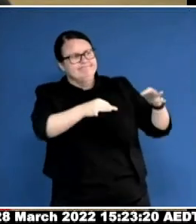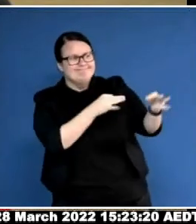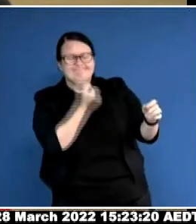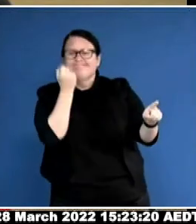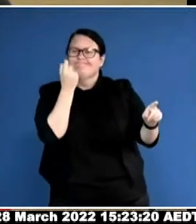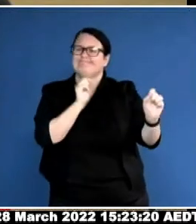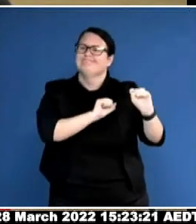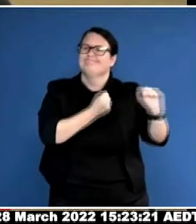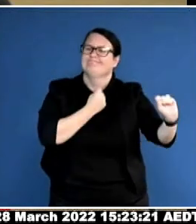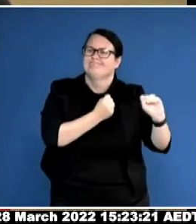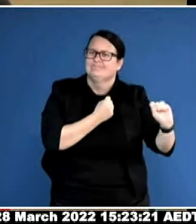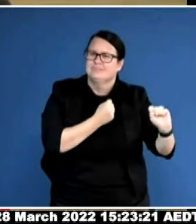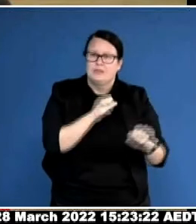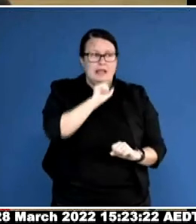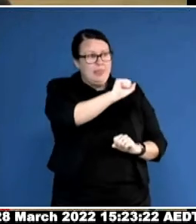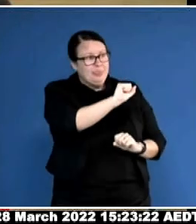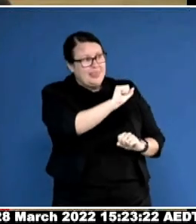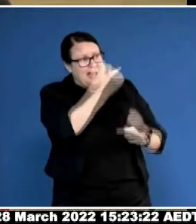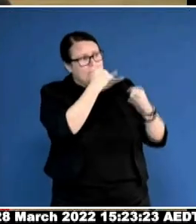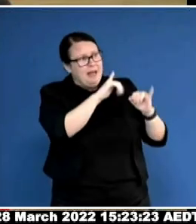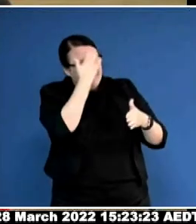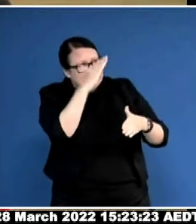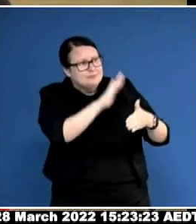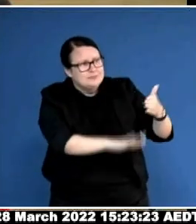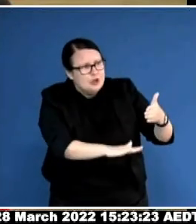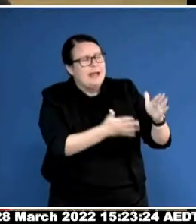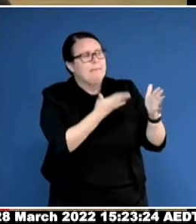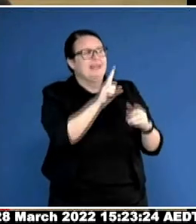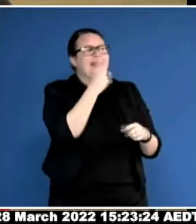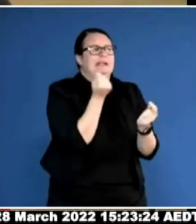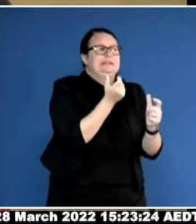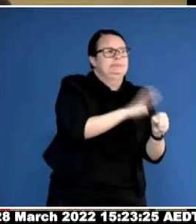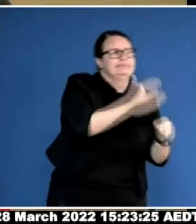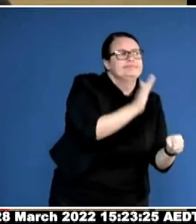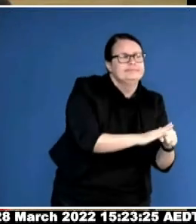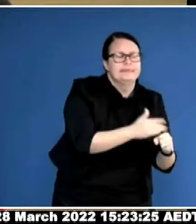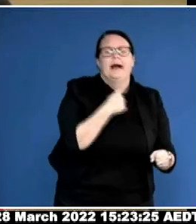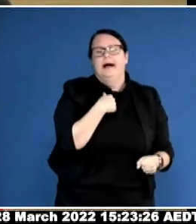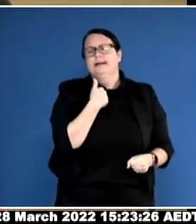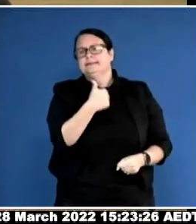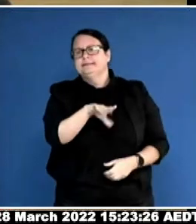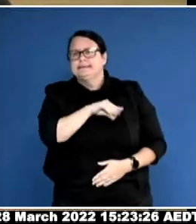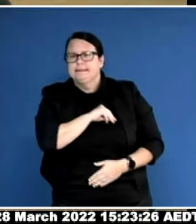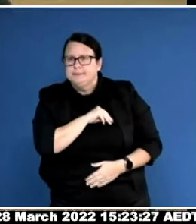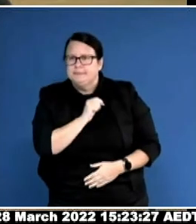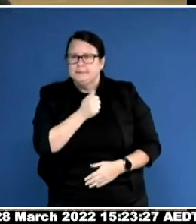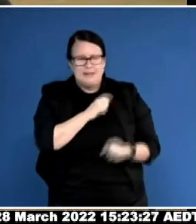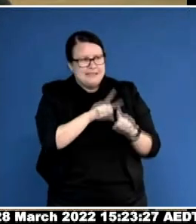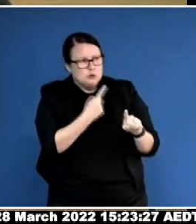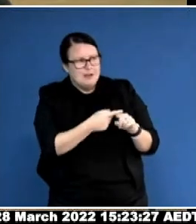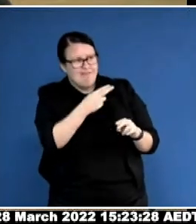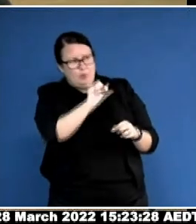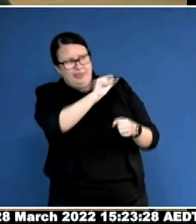I thought that their hurt explained why sometimes they lost control with me. I made excuses for their outbursts and